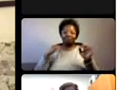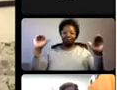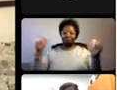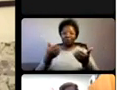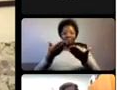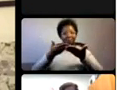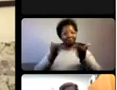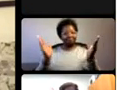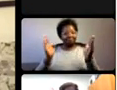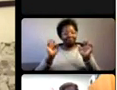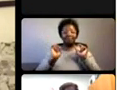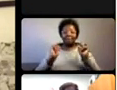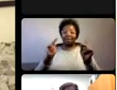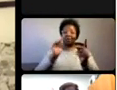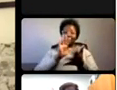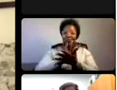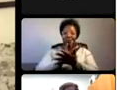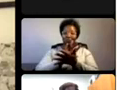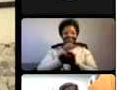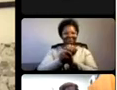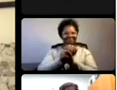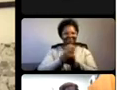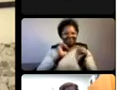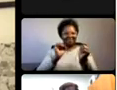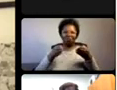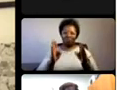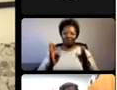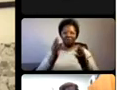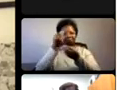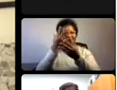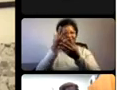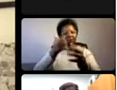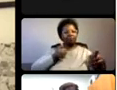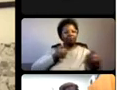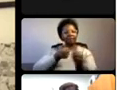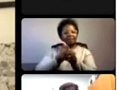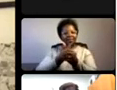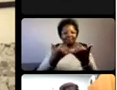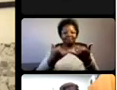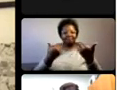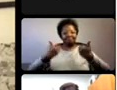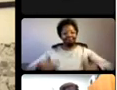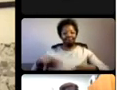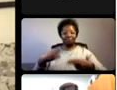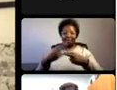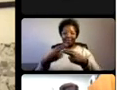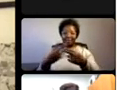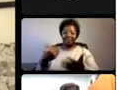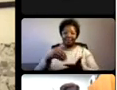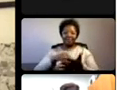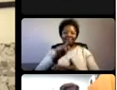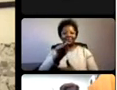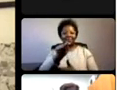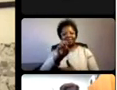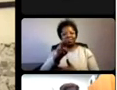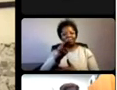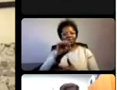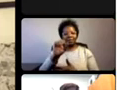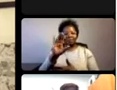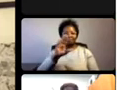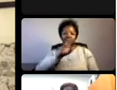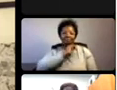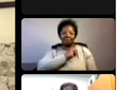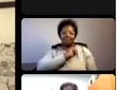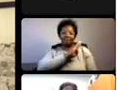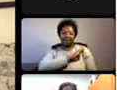Return to School Planning Update presentation. Again, my name is Tomas Talamonte, Deputy Chief of Staff to Mayor Muriel Bowser, and we want to welcome